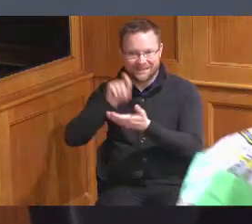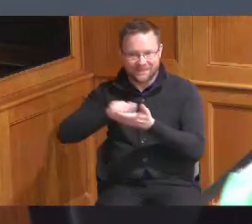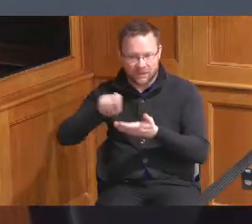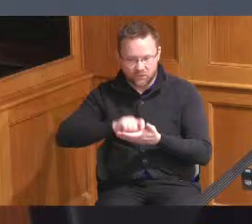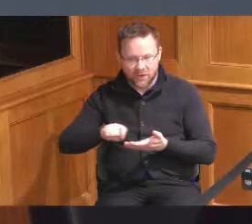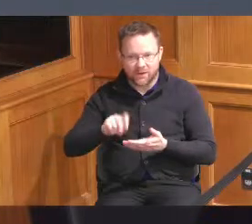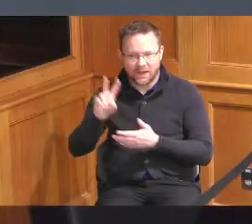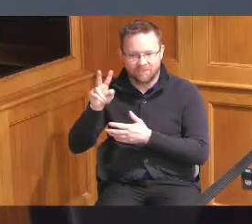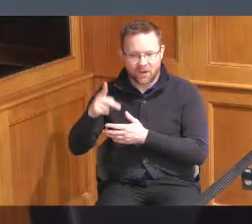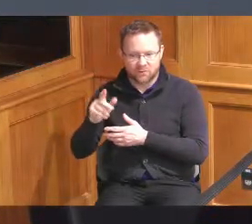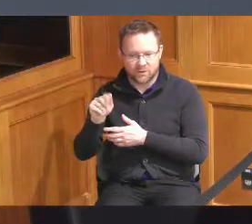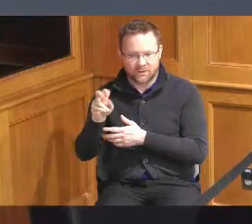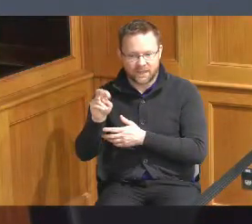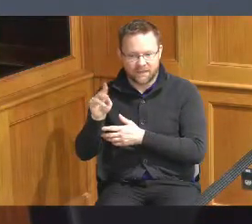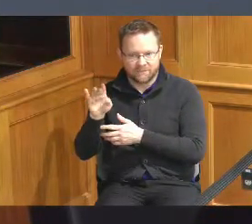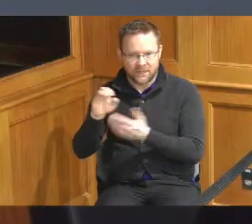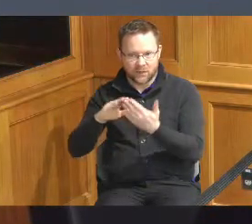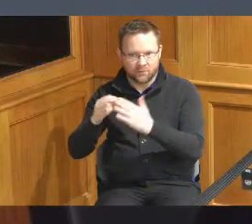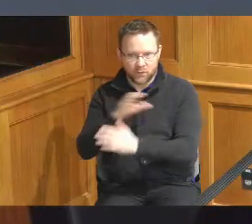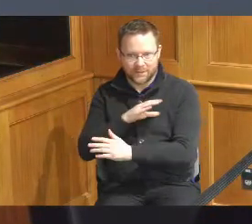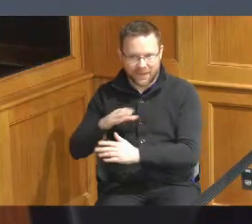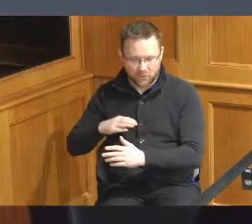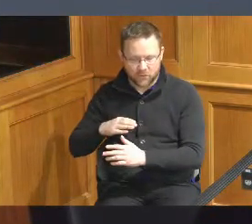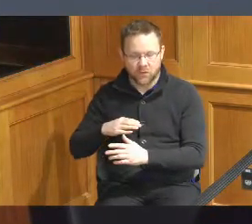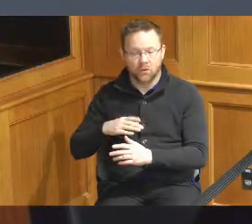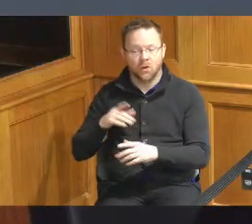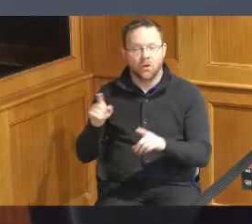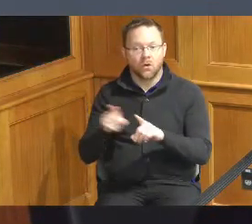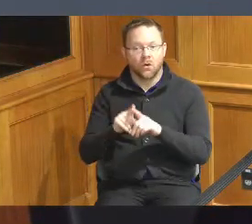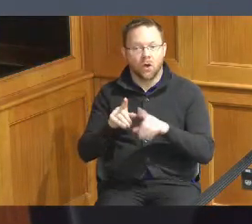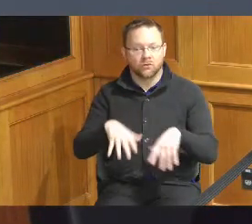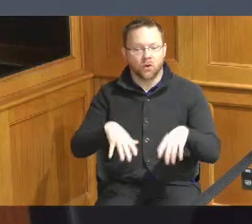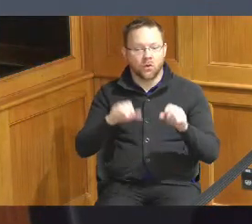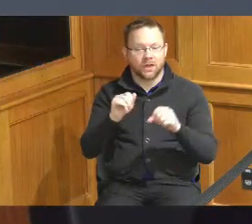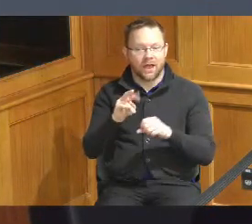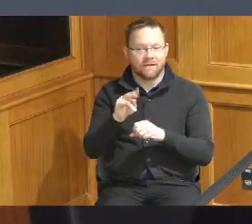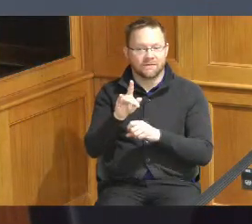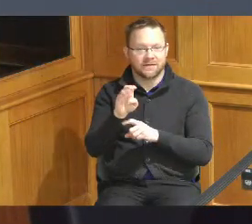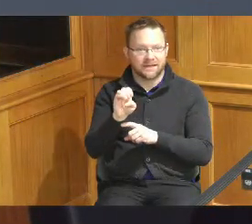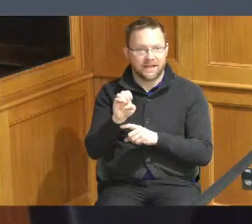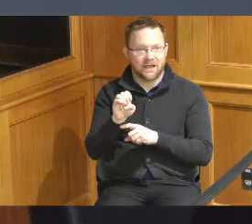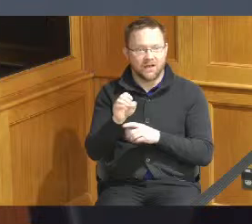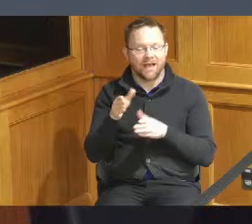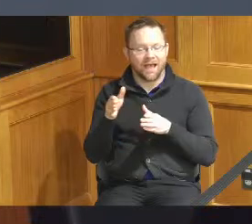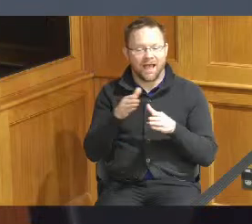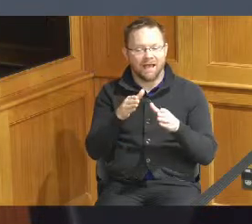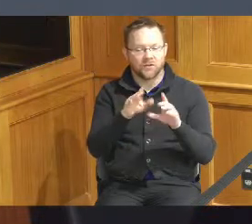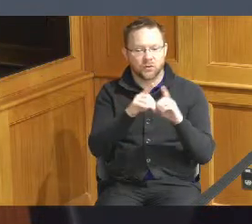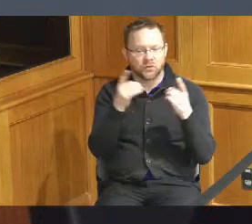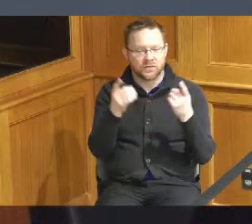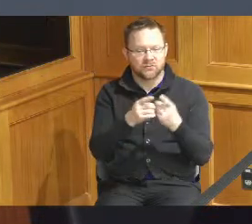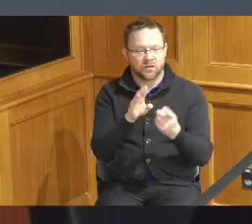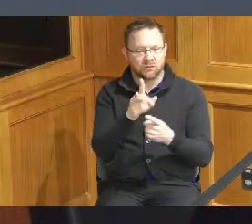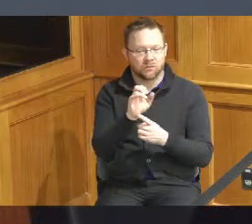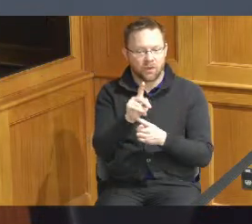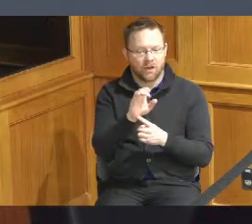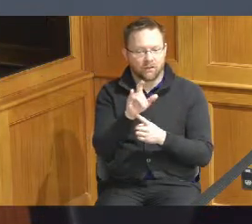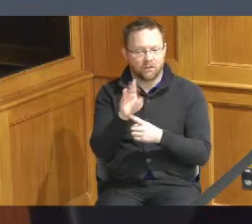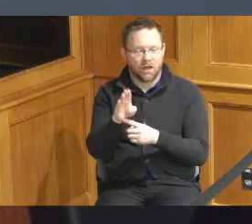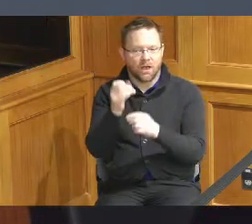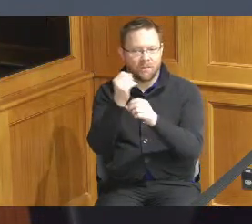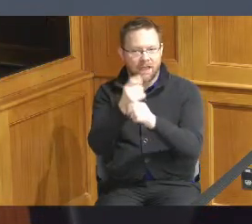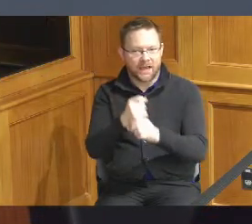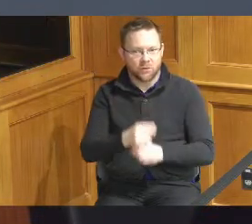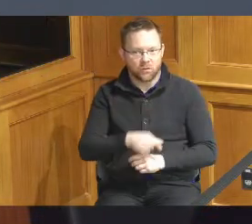of the Avondale Community Council, she also hosted Avondale's Avenue District Block Club's annual Thanksgiving